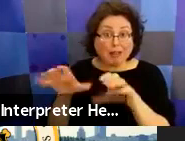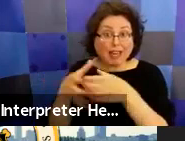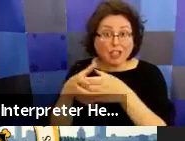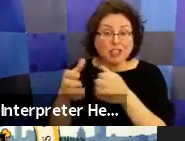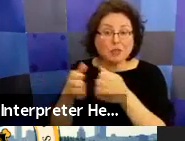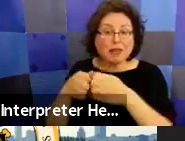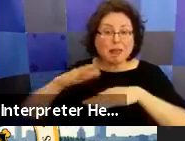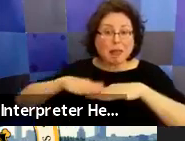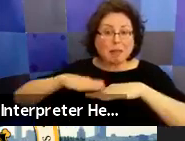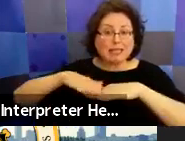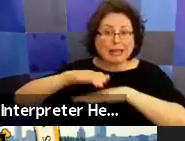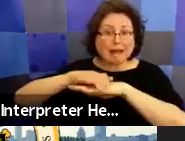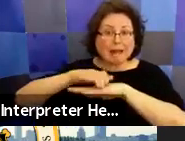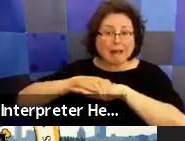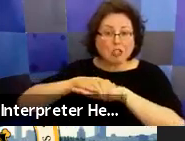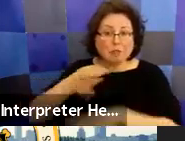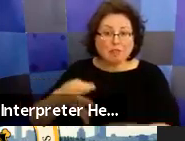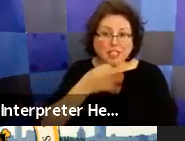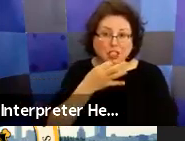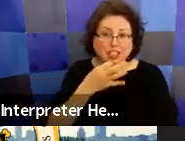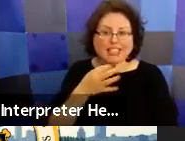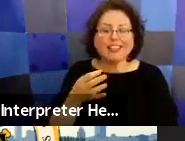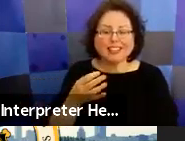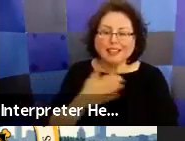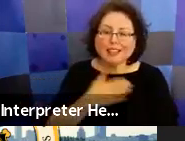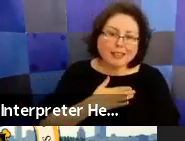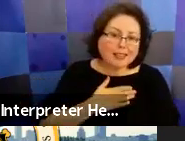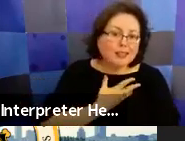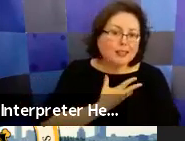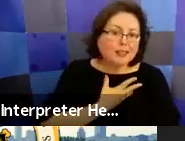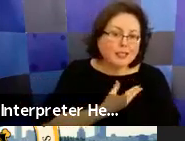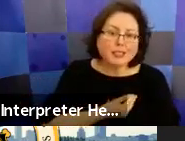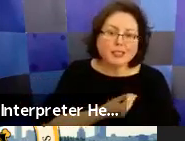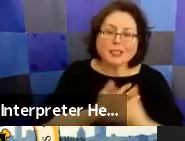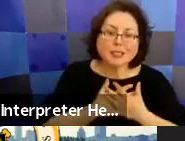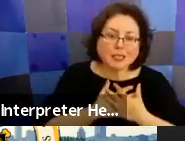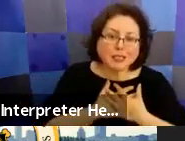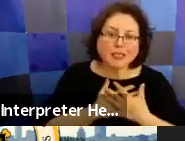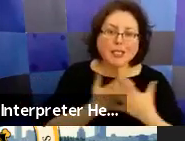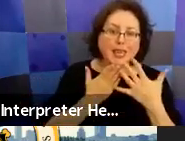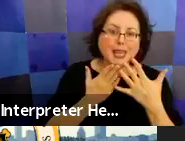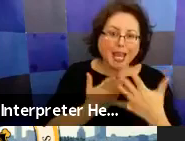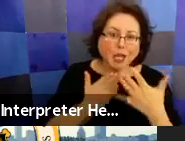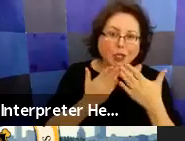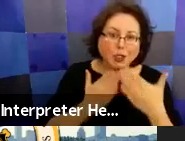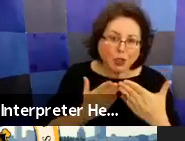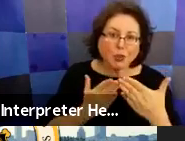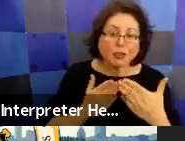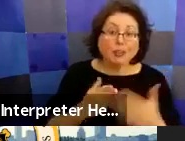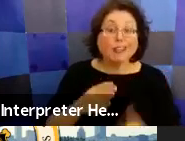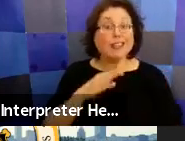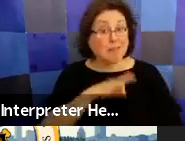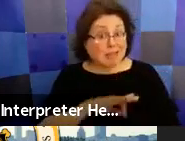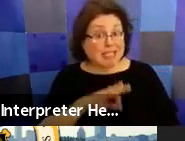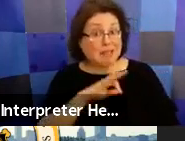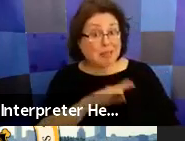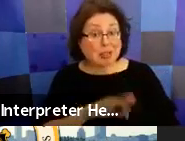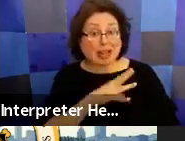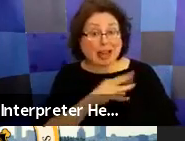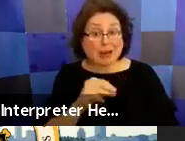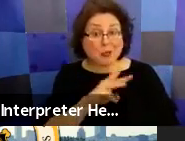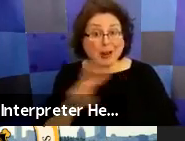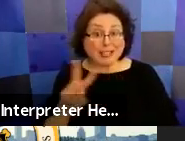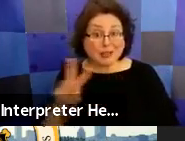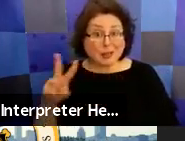English proficiency, you have my heartfelt gratitude, because Pittsburgh and Western Pennsylvania